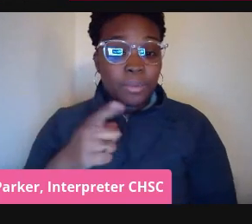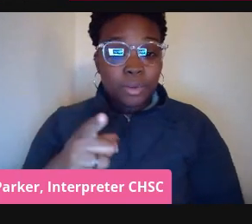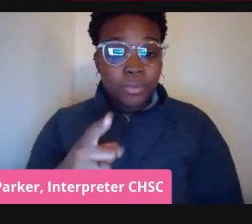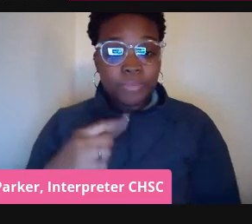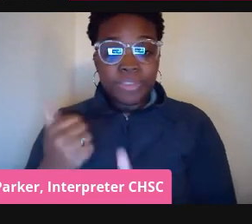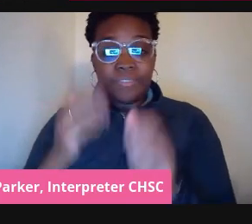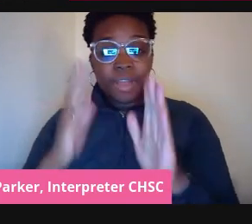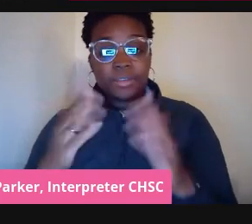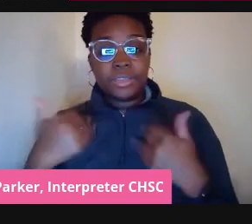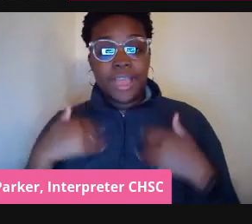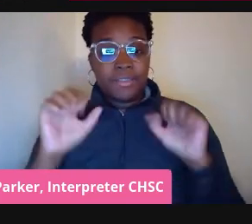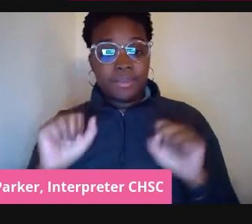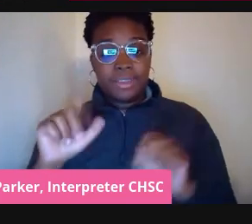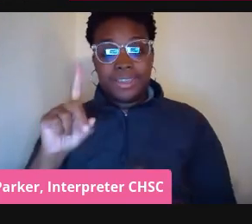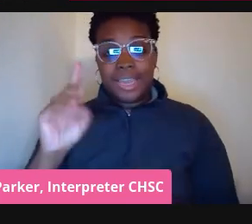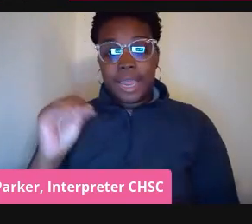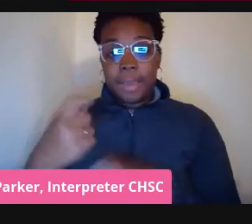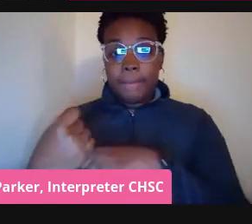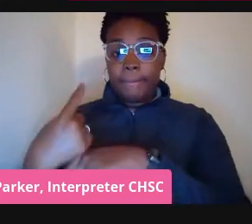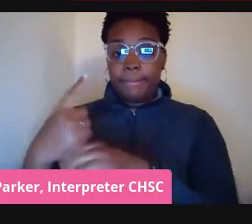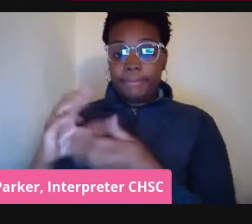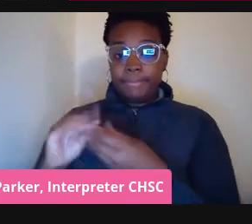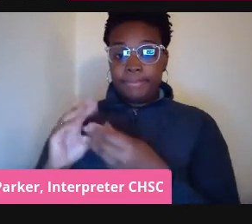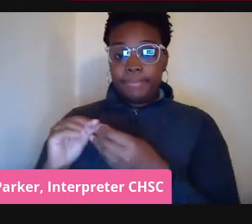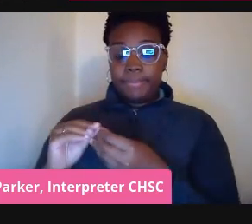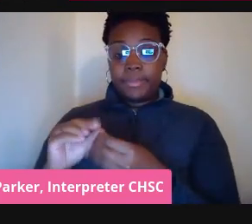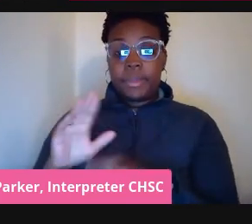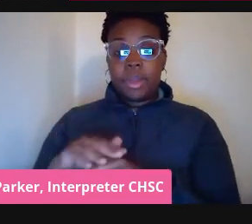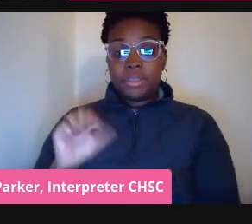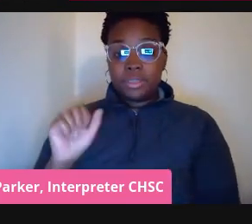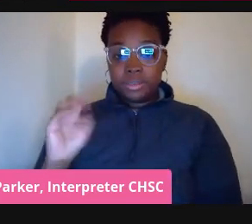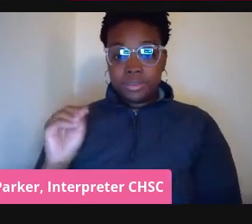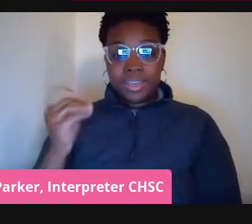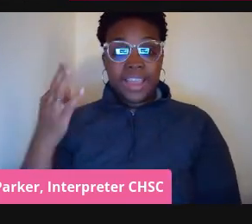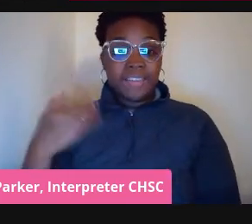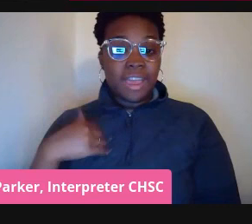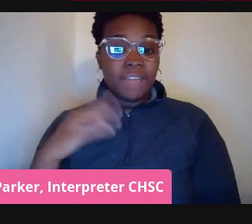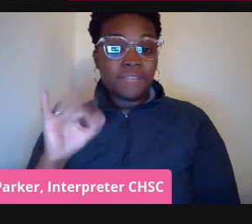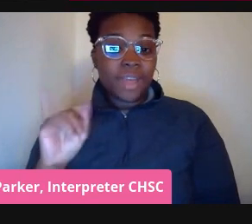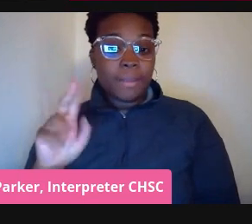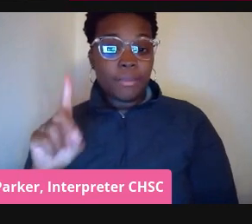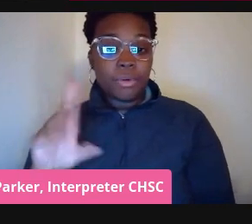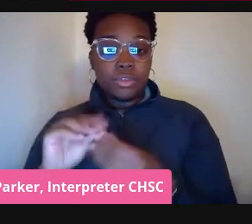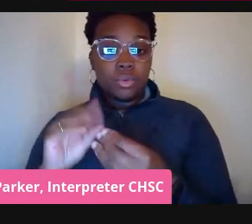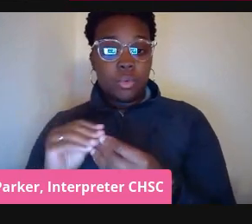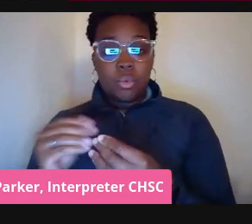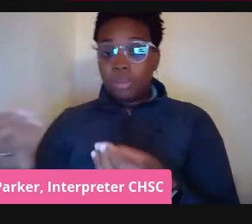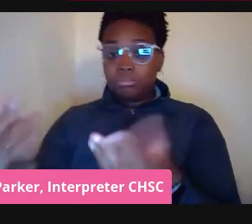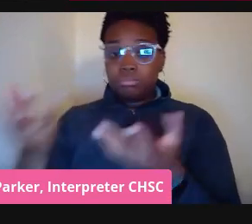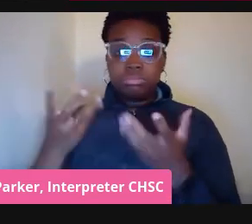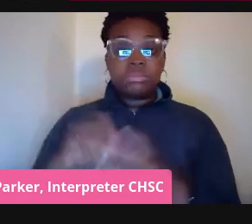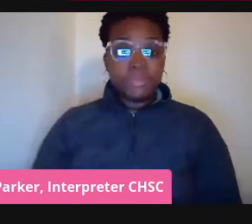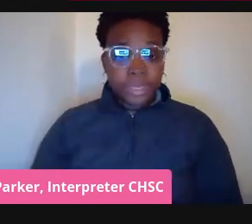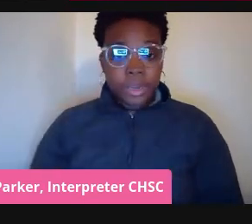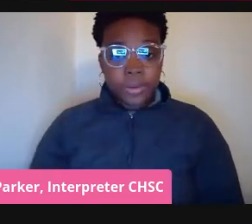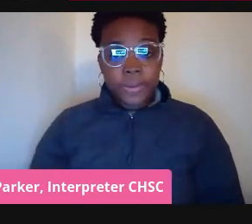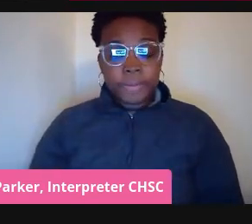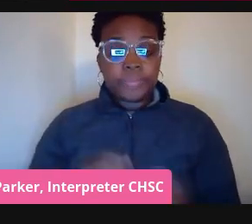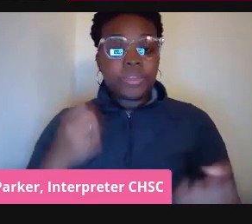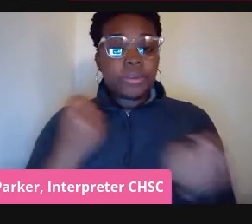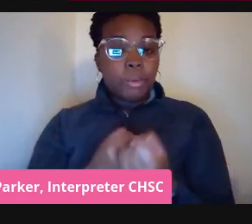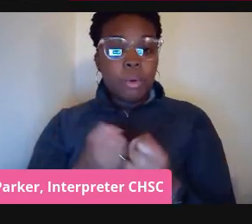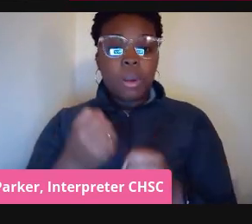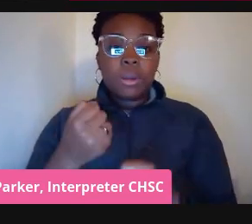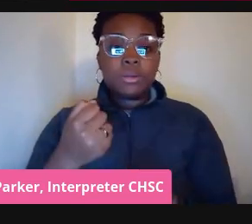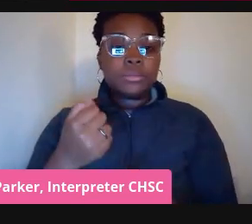have the ability to DM us on social media. So if you have a fibroid story, talk to me about it. Support causes